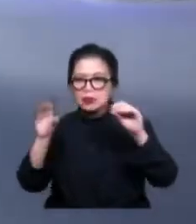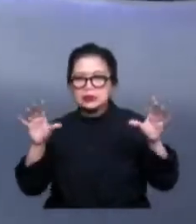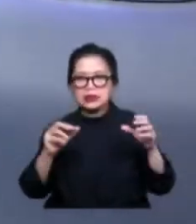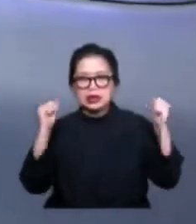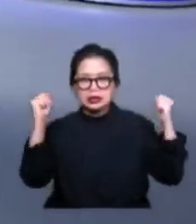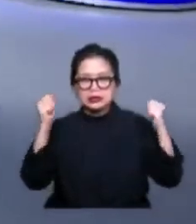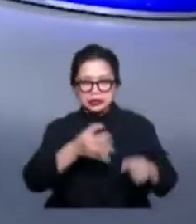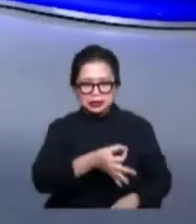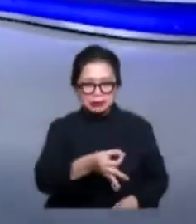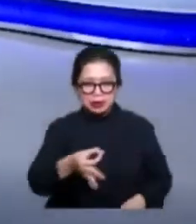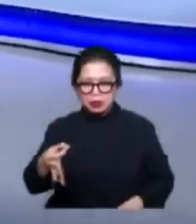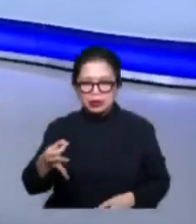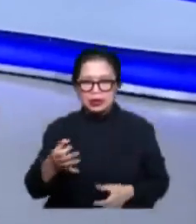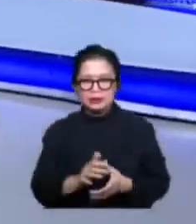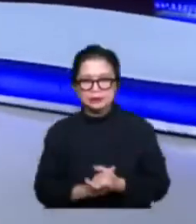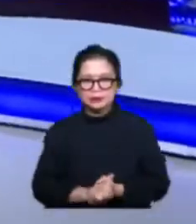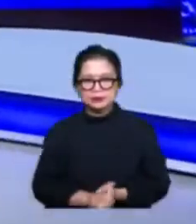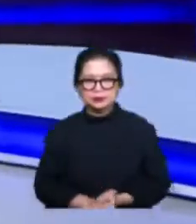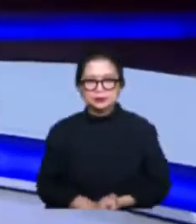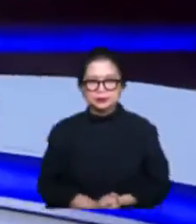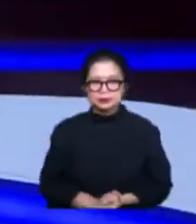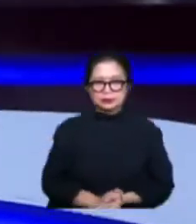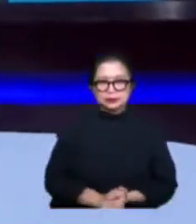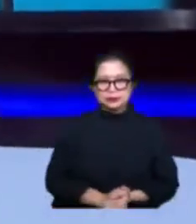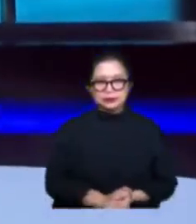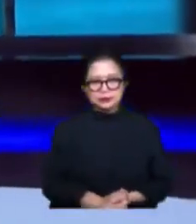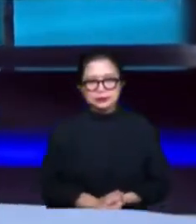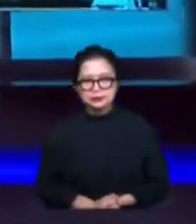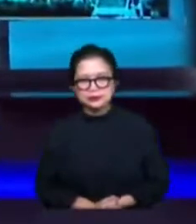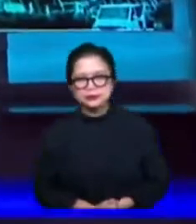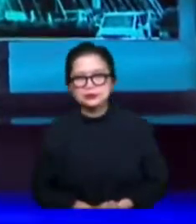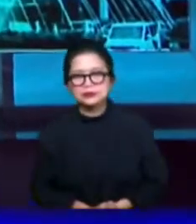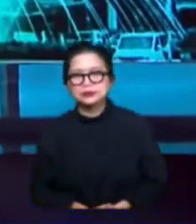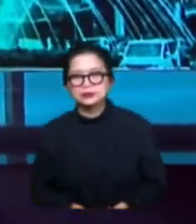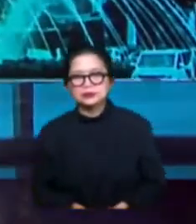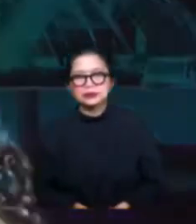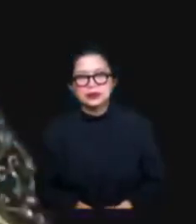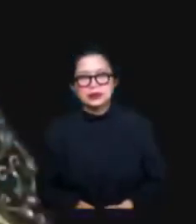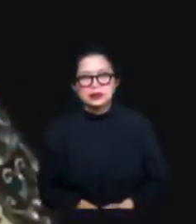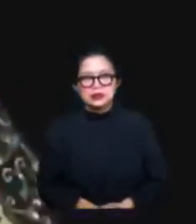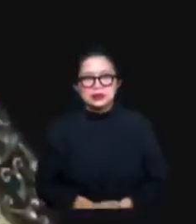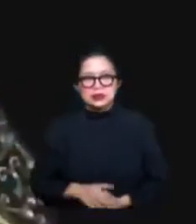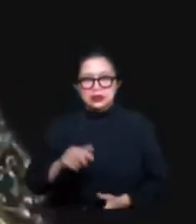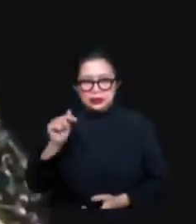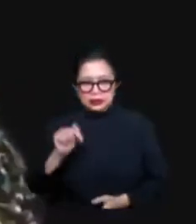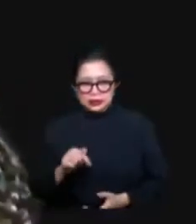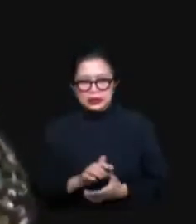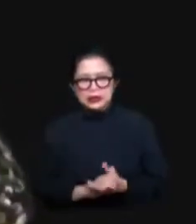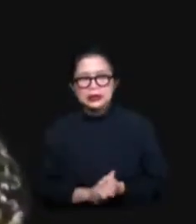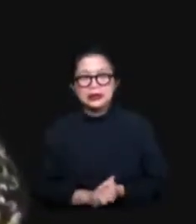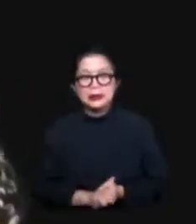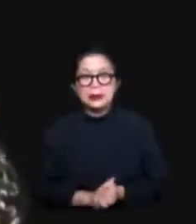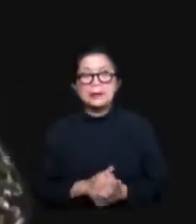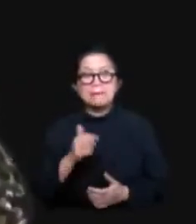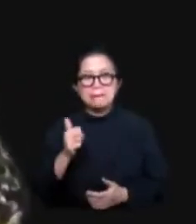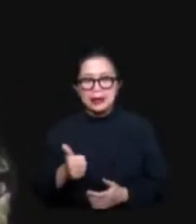Okay, this is very good that you ask about the community involvement,